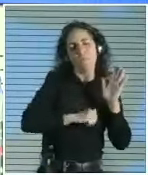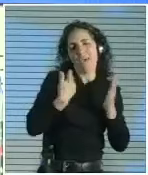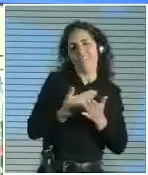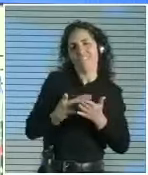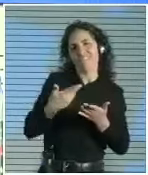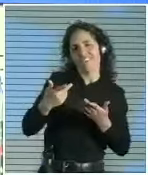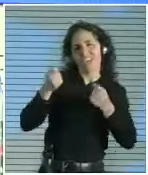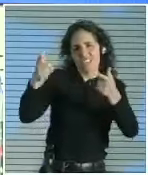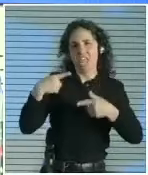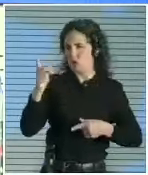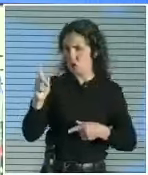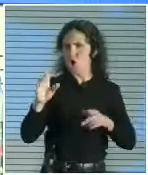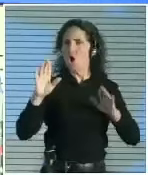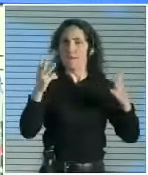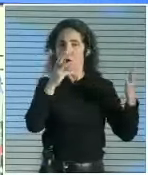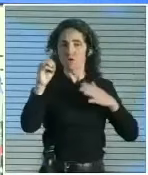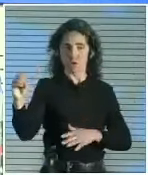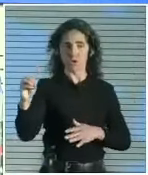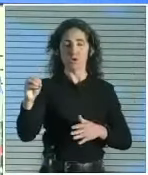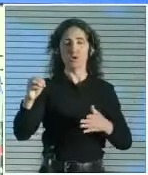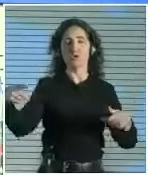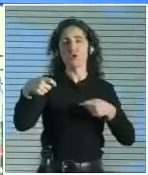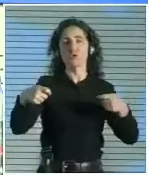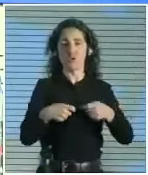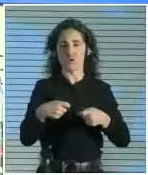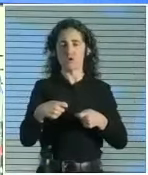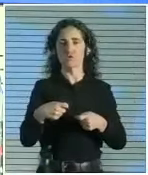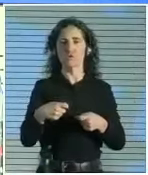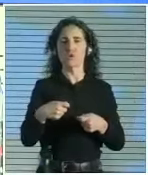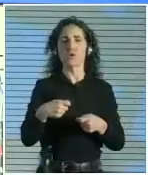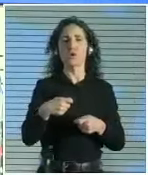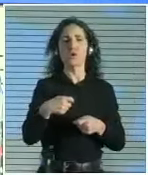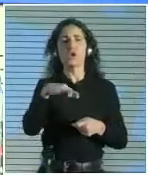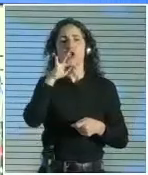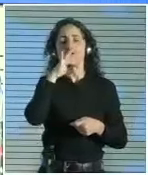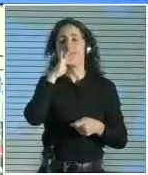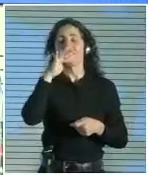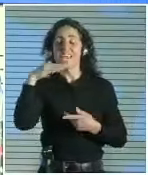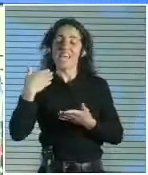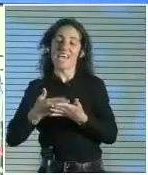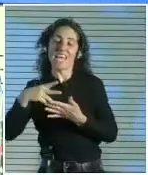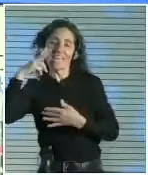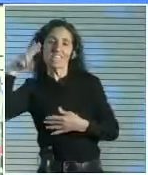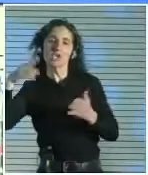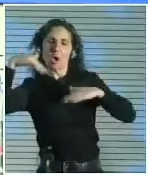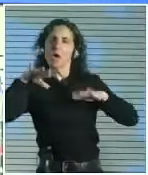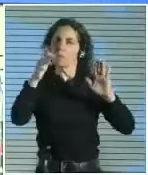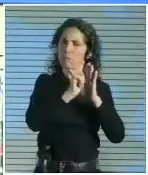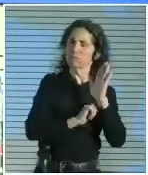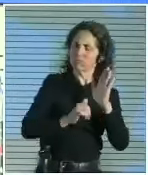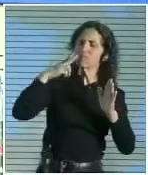are currently not meeting the threshold to become recognized. And I think this is something to very